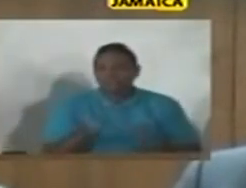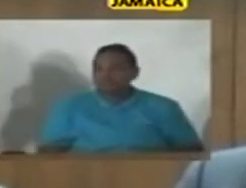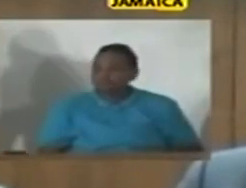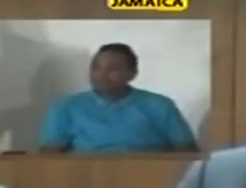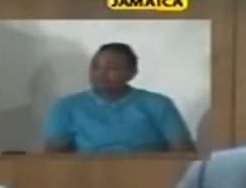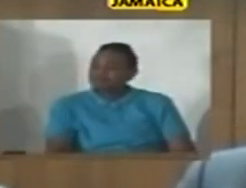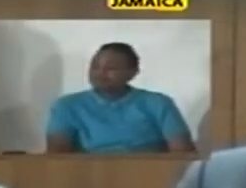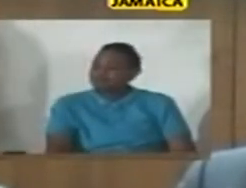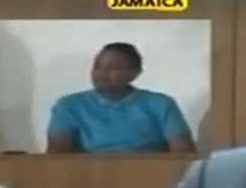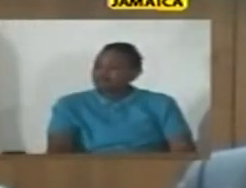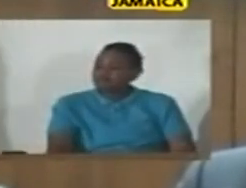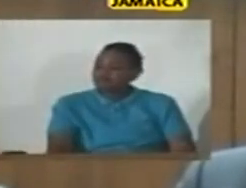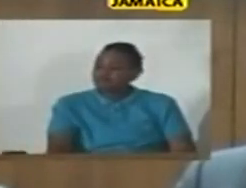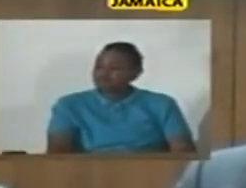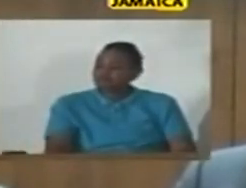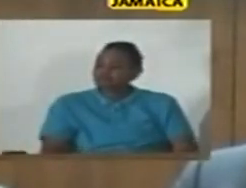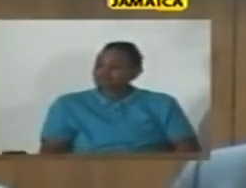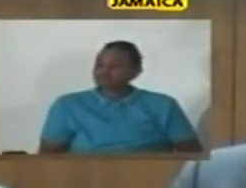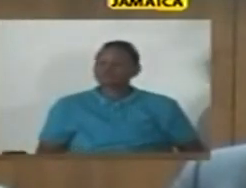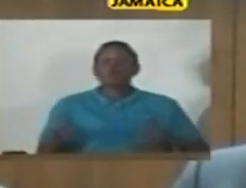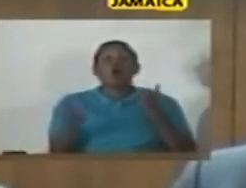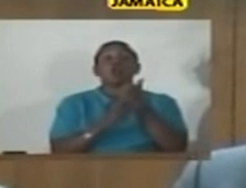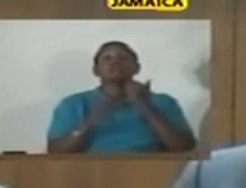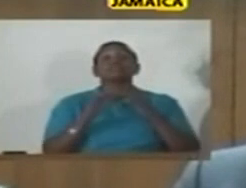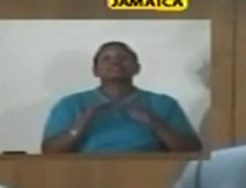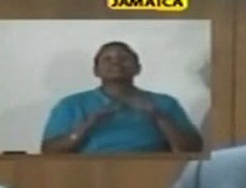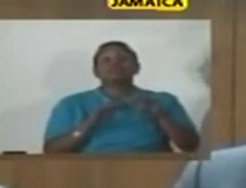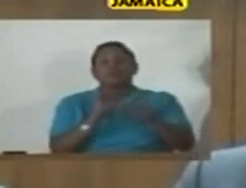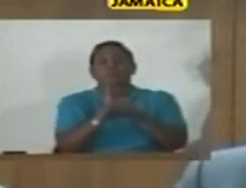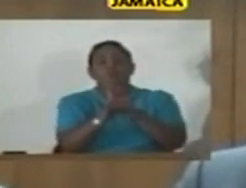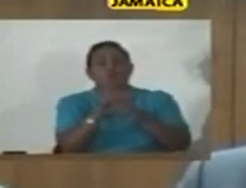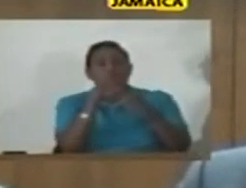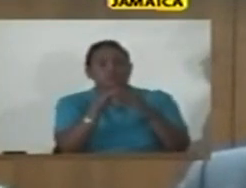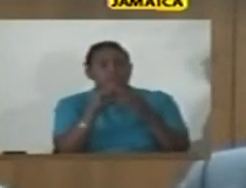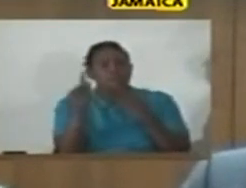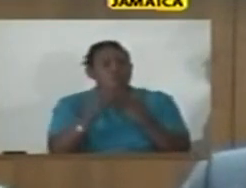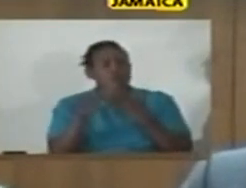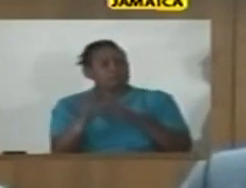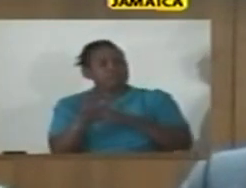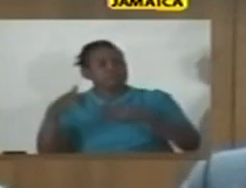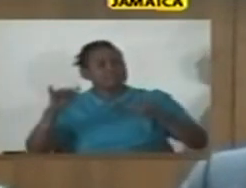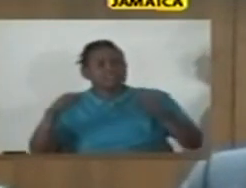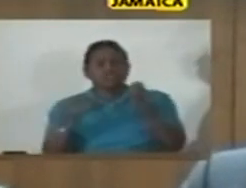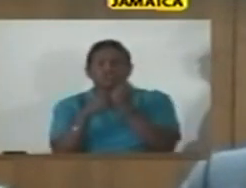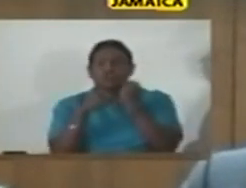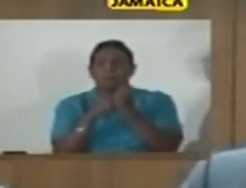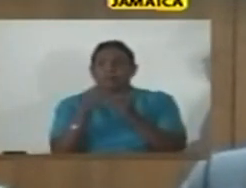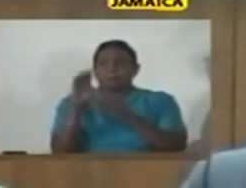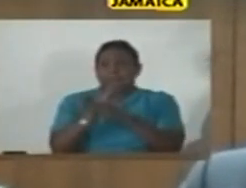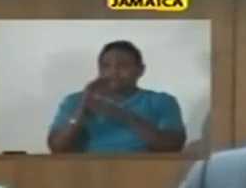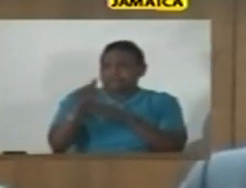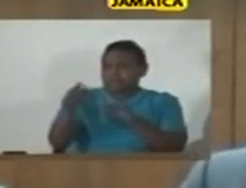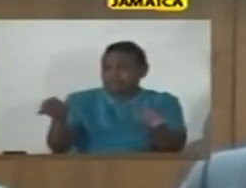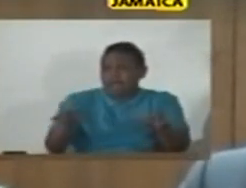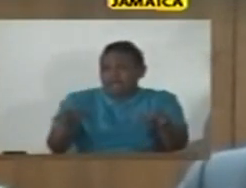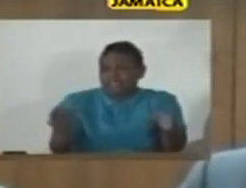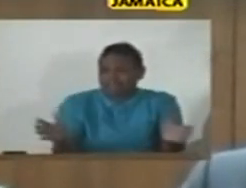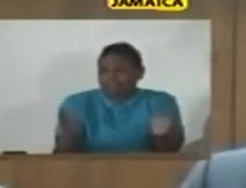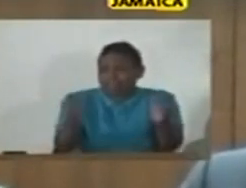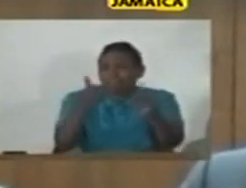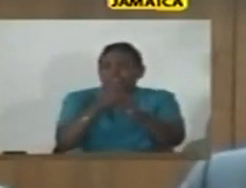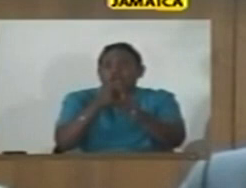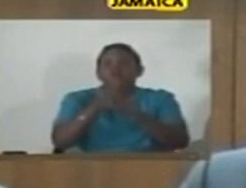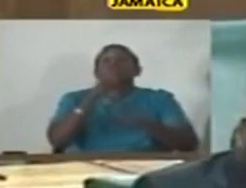Mr. Speaker, under the Steps to Works program, the ministry continued to support the entrepreneurial activities of PATH